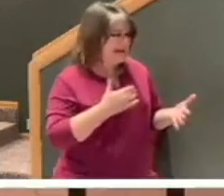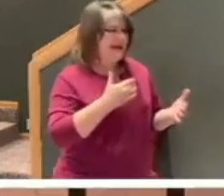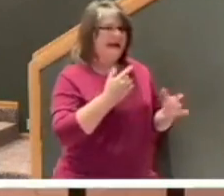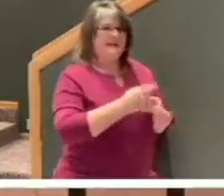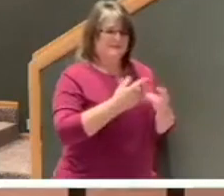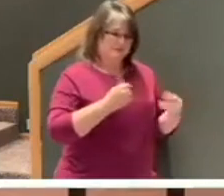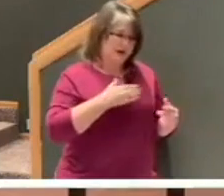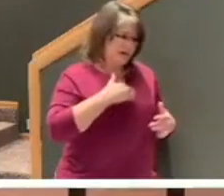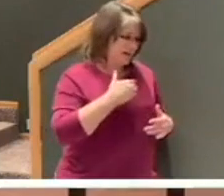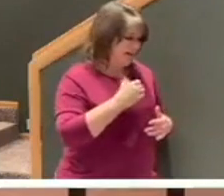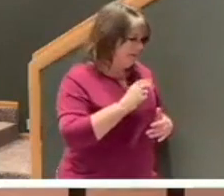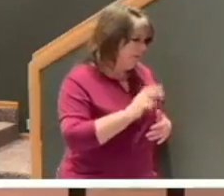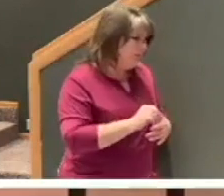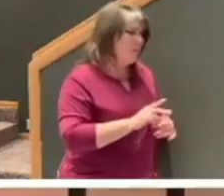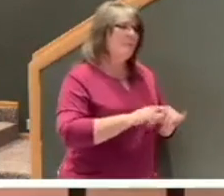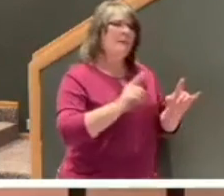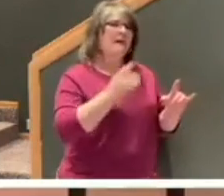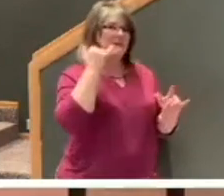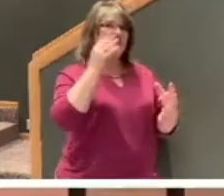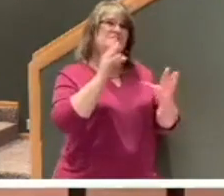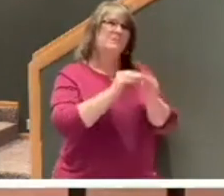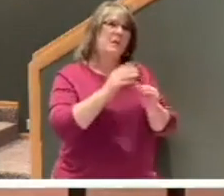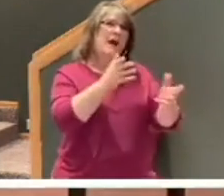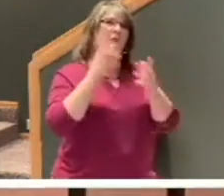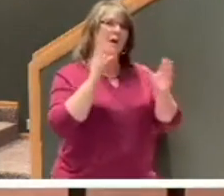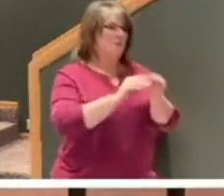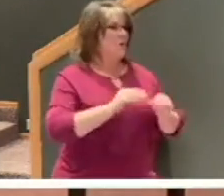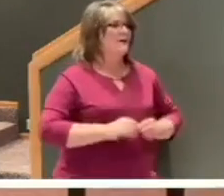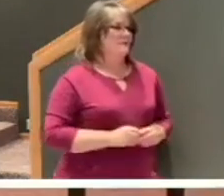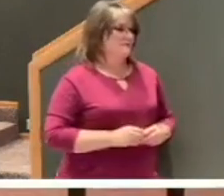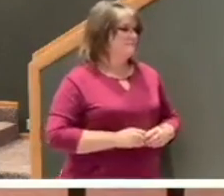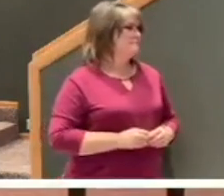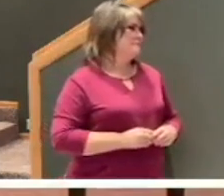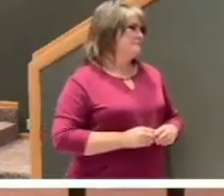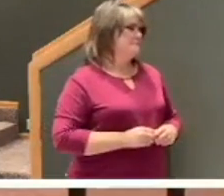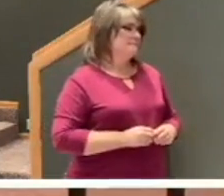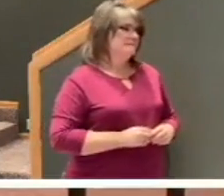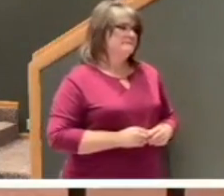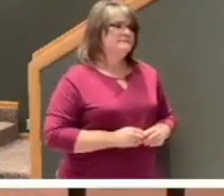my own. But if there's more, I want more.